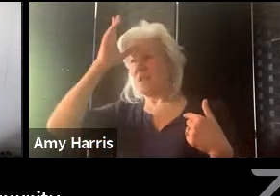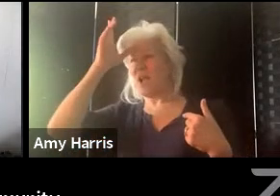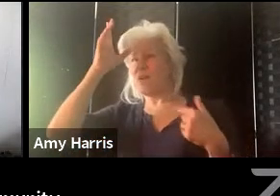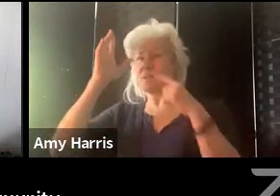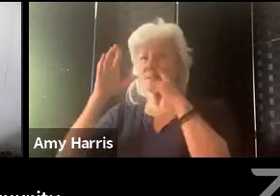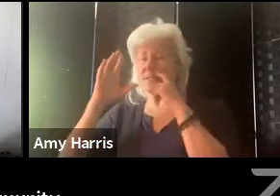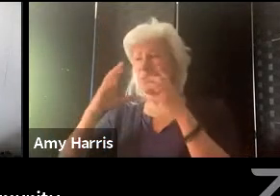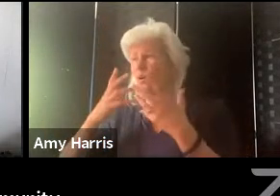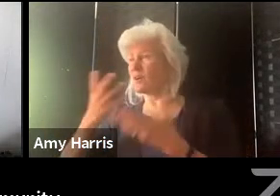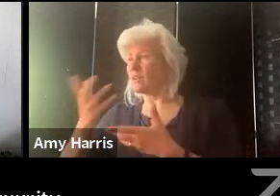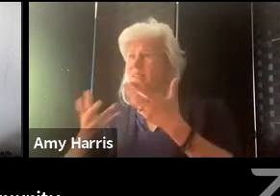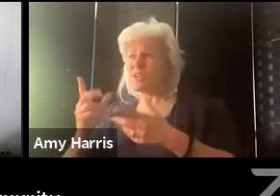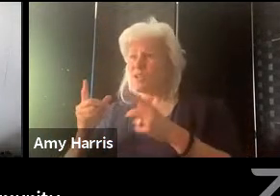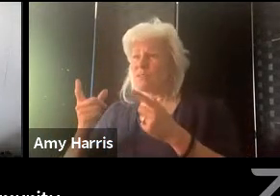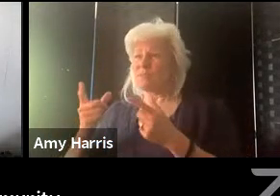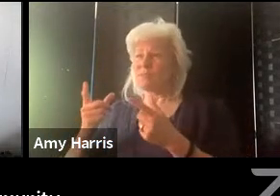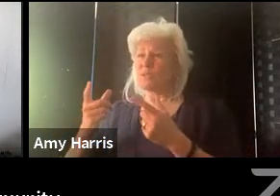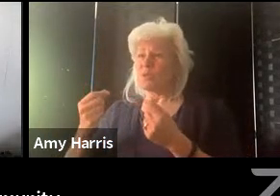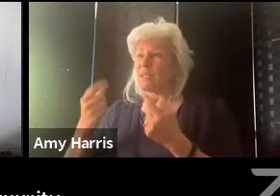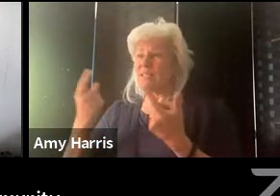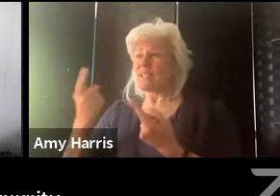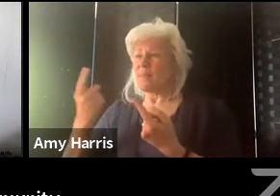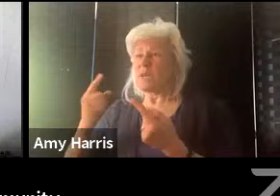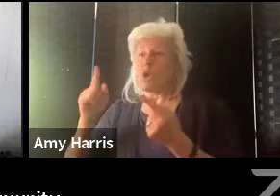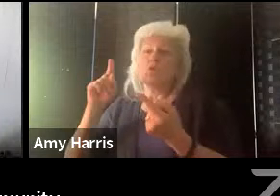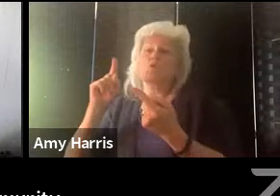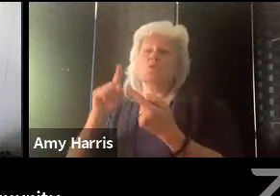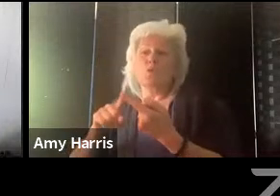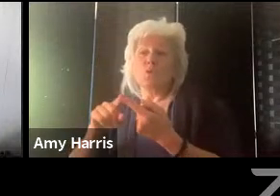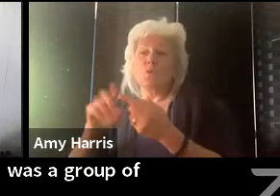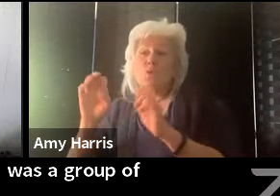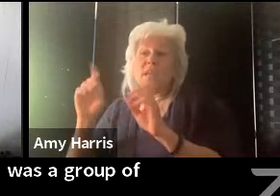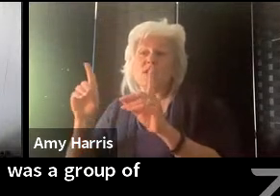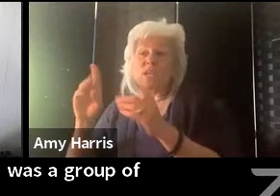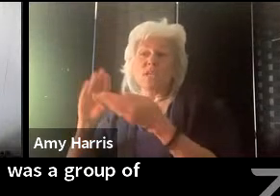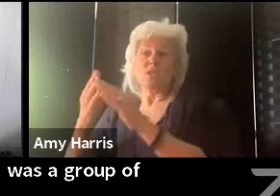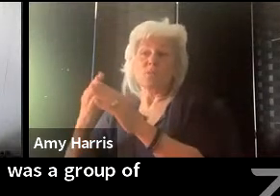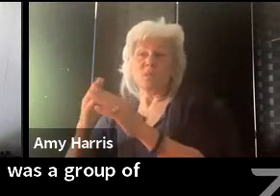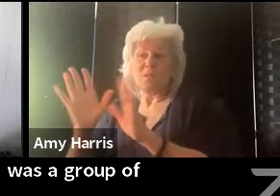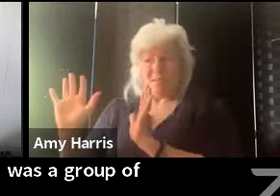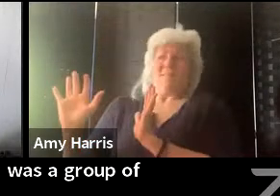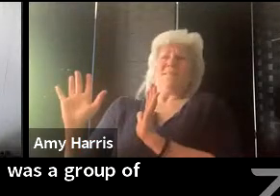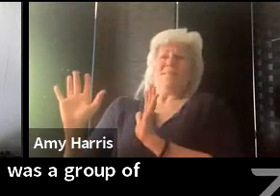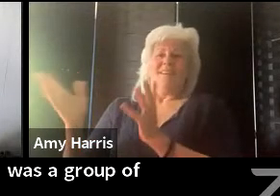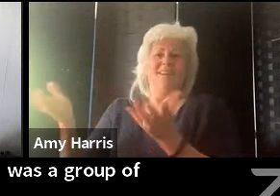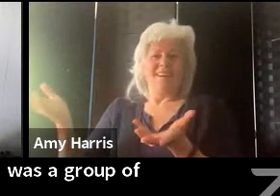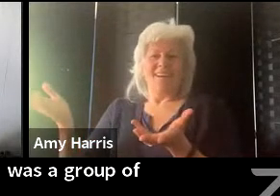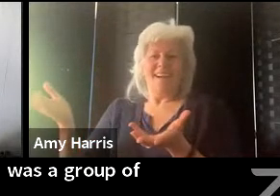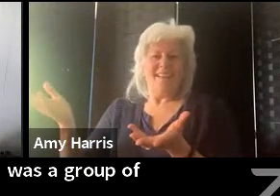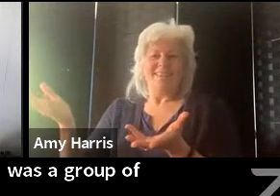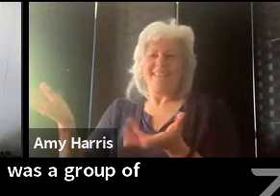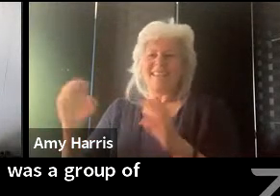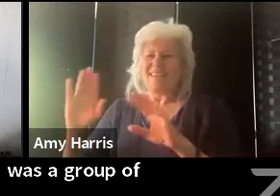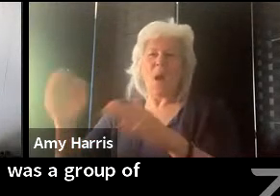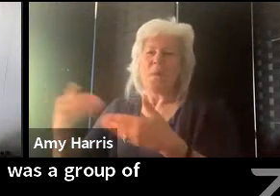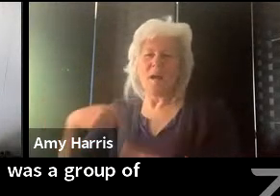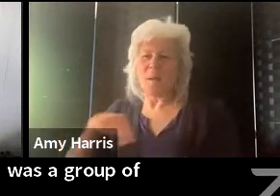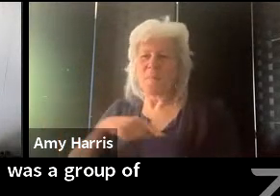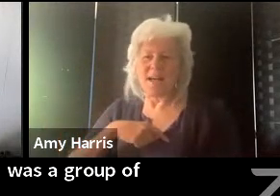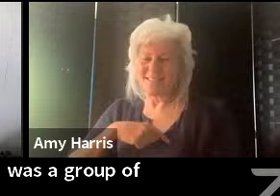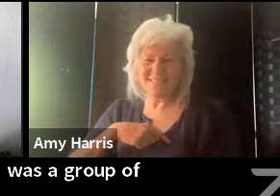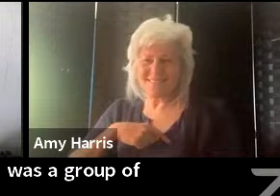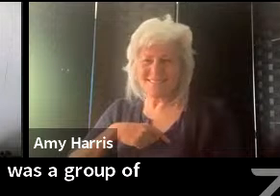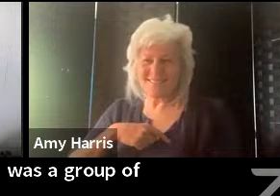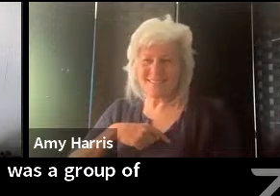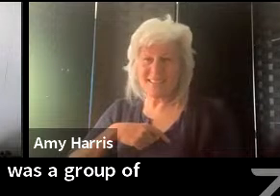were doing something to the educational community. And they did not welcome this. And in many areas